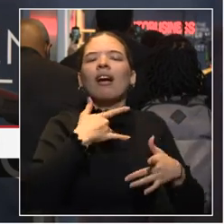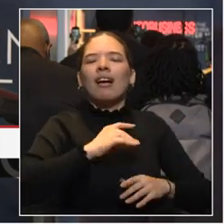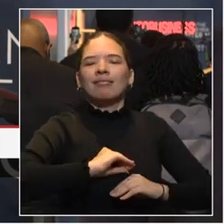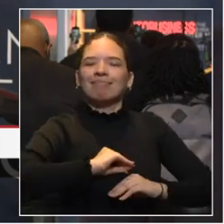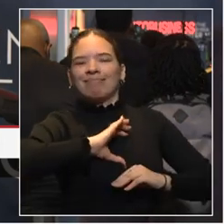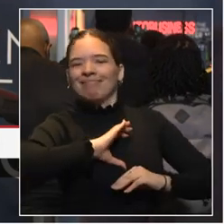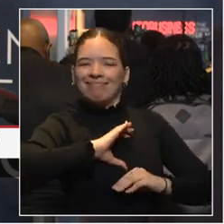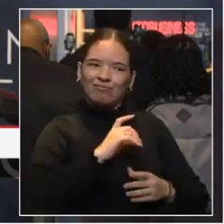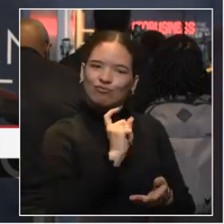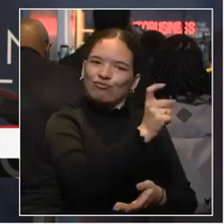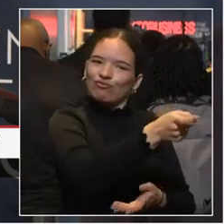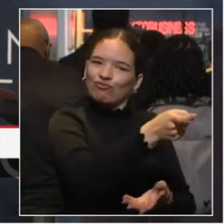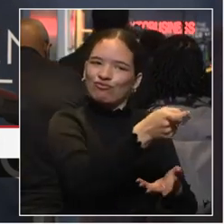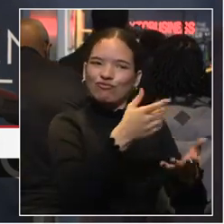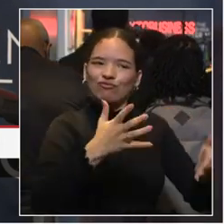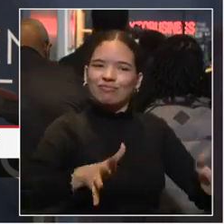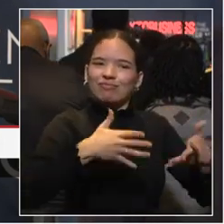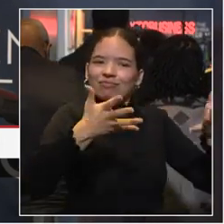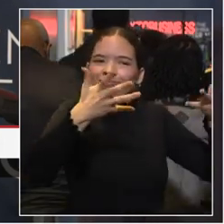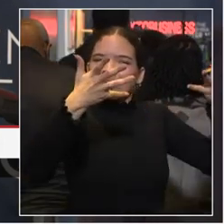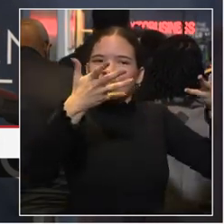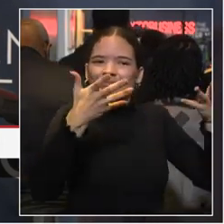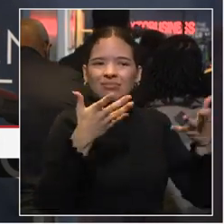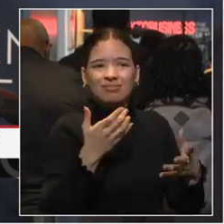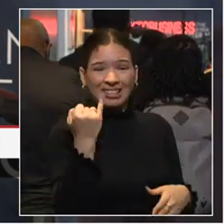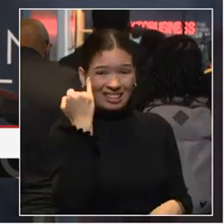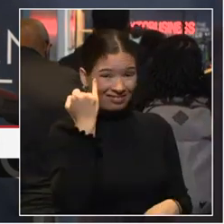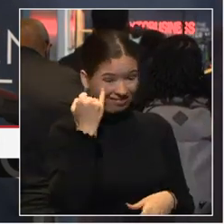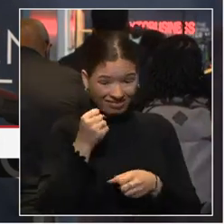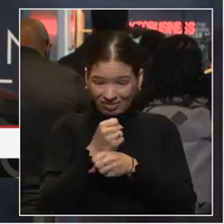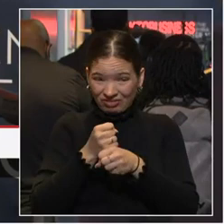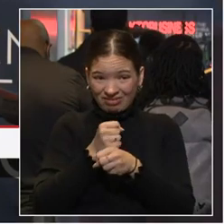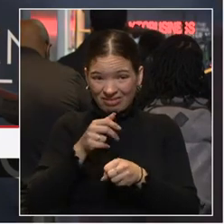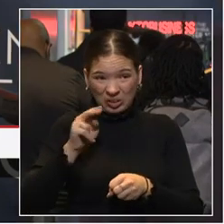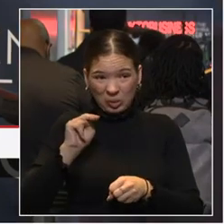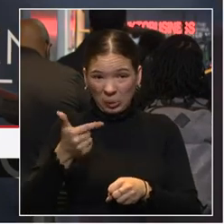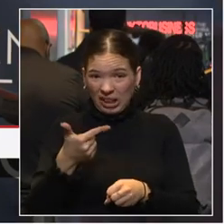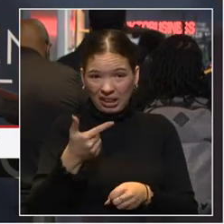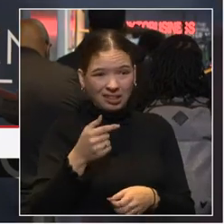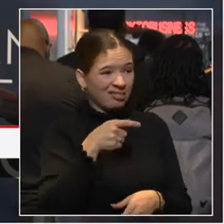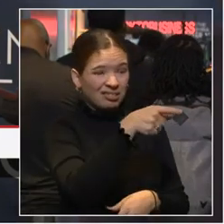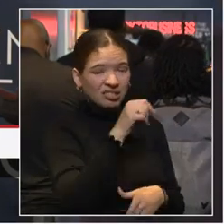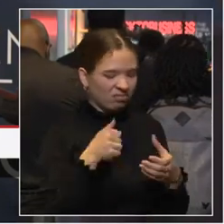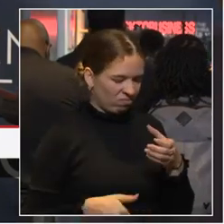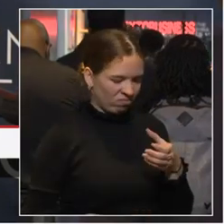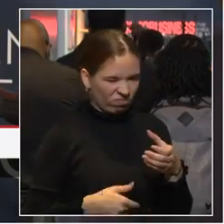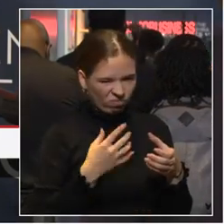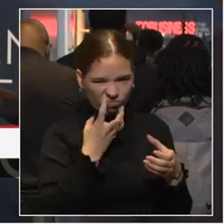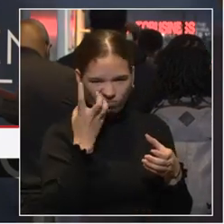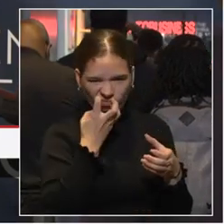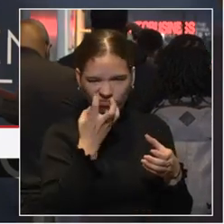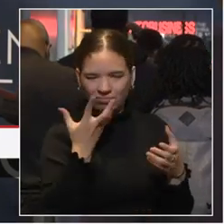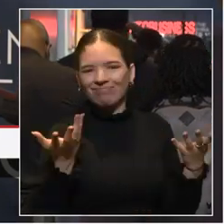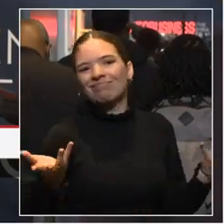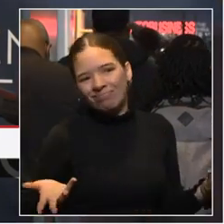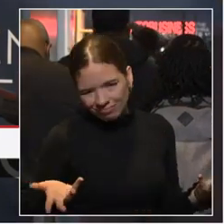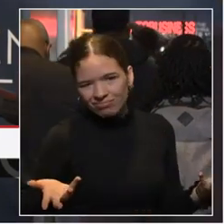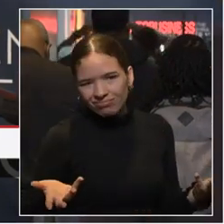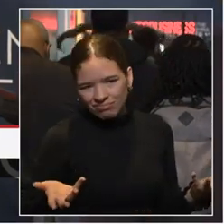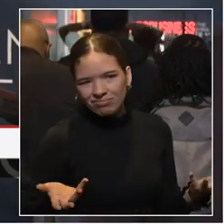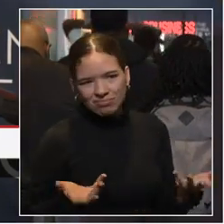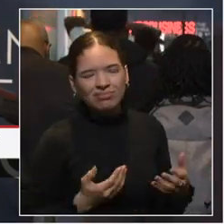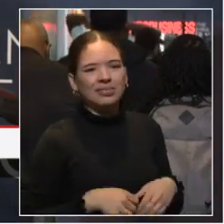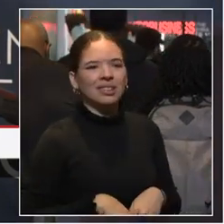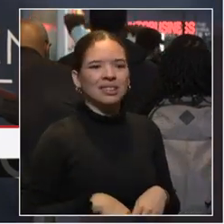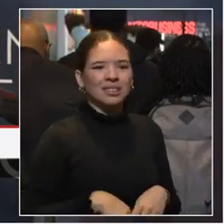not pulling the espresso right, or you're not giving that smile or that friendly kind of extra touch, you